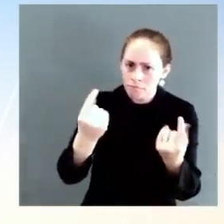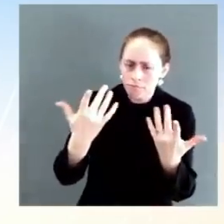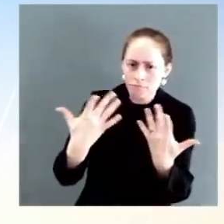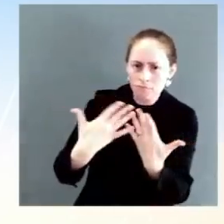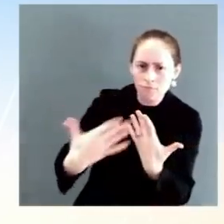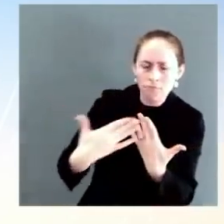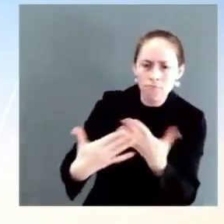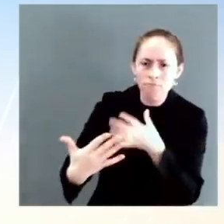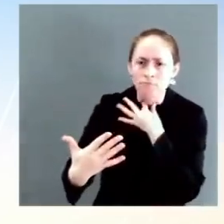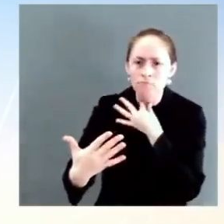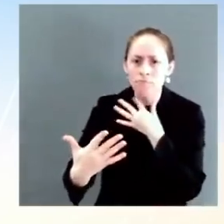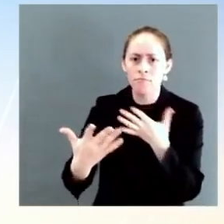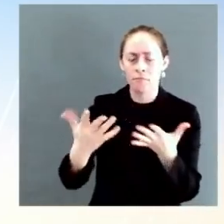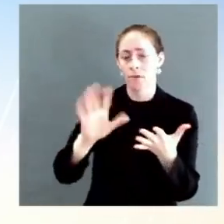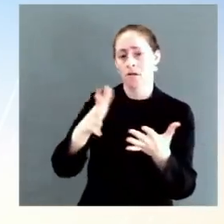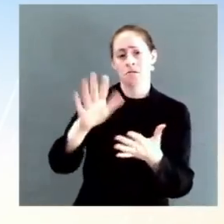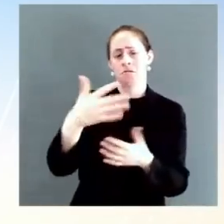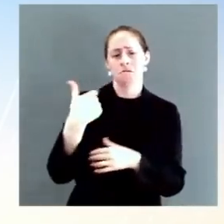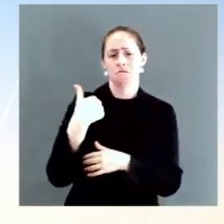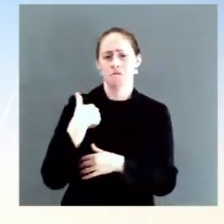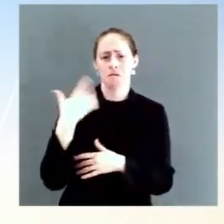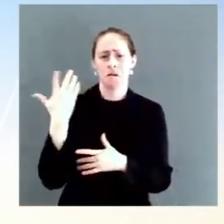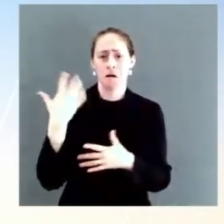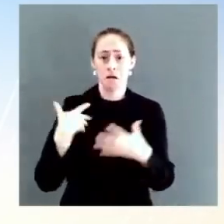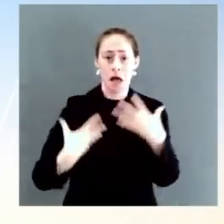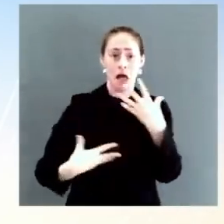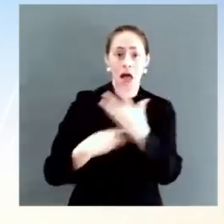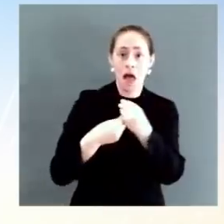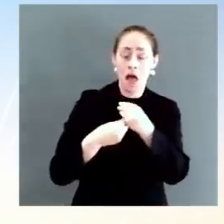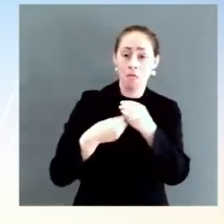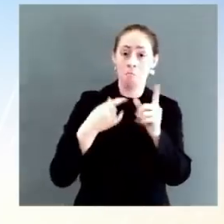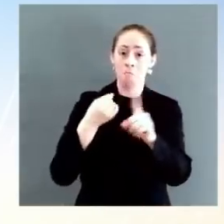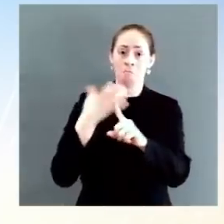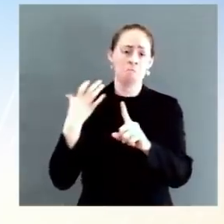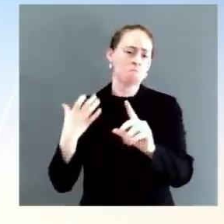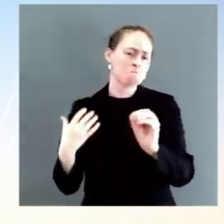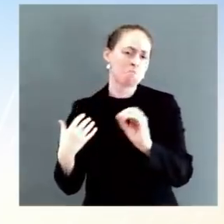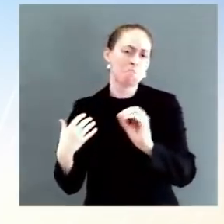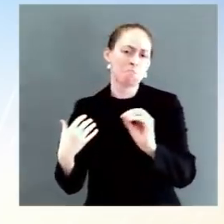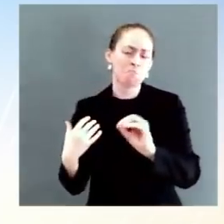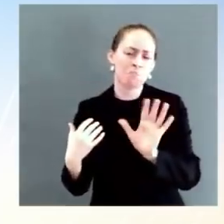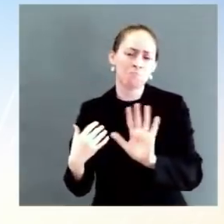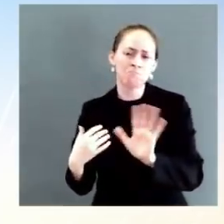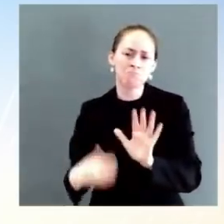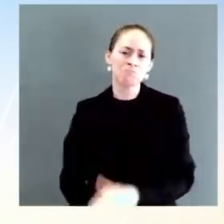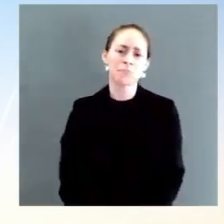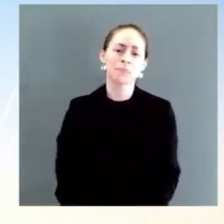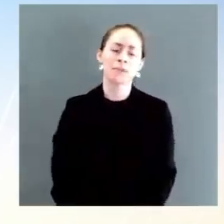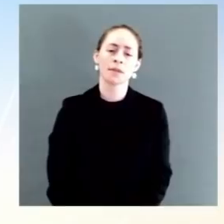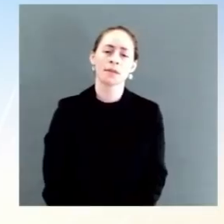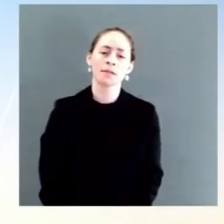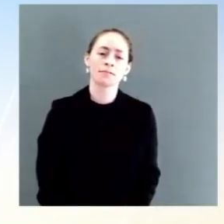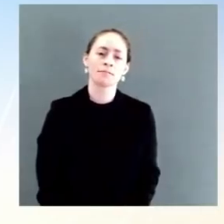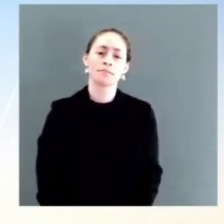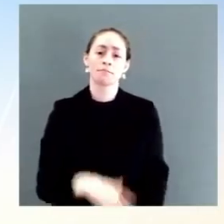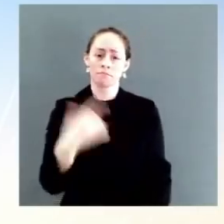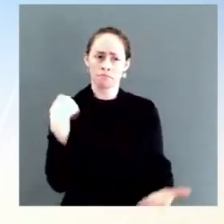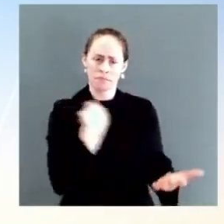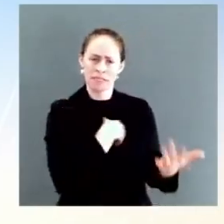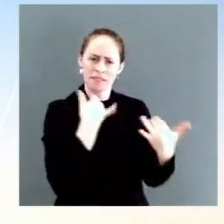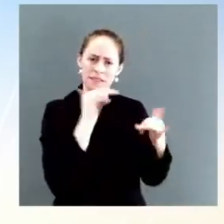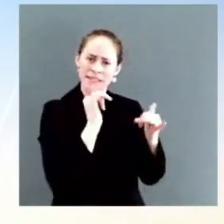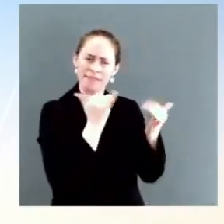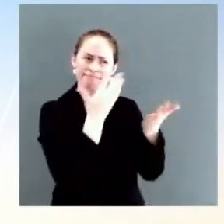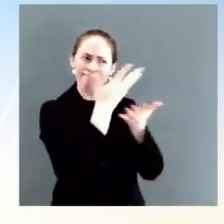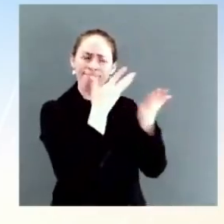been clear about our concerns about their bellicose rhetoric, as well as the reported troop buildup at the border, and that message has